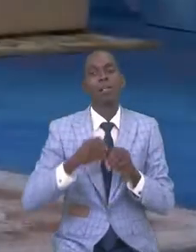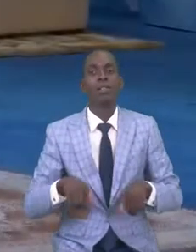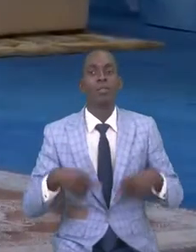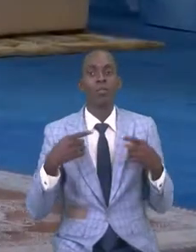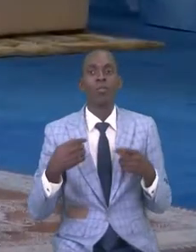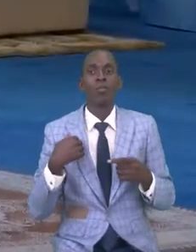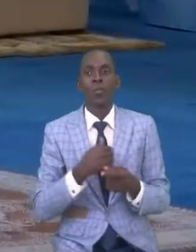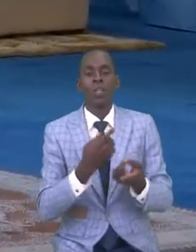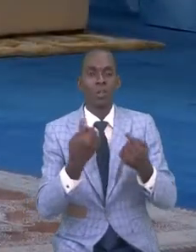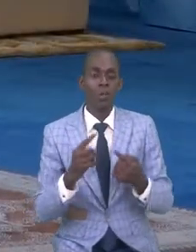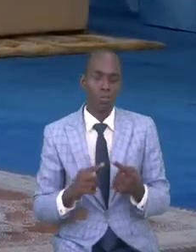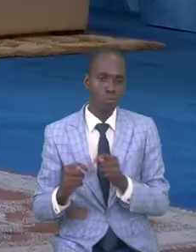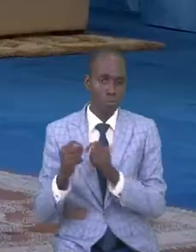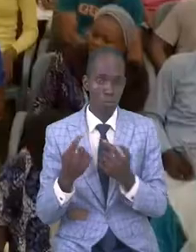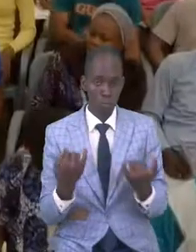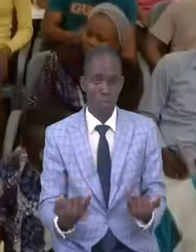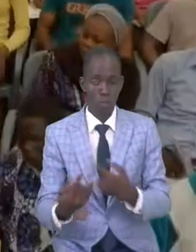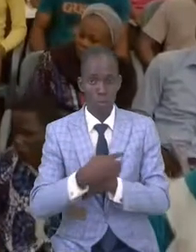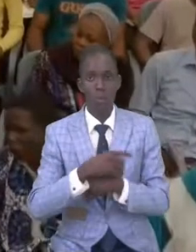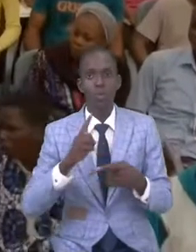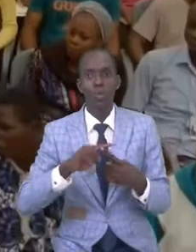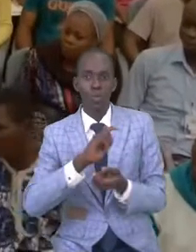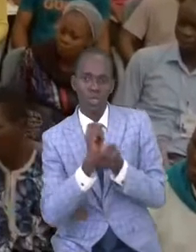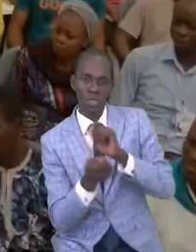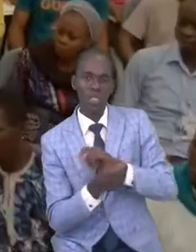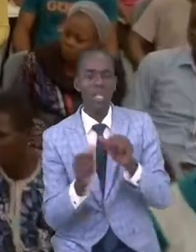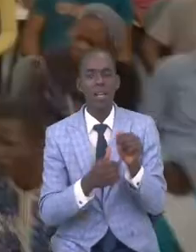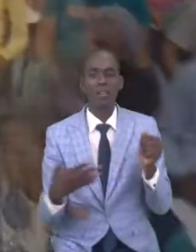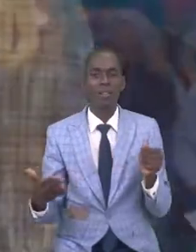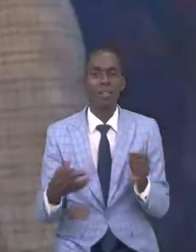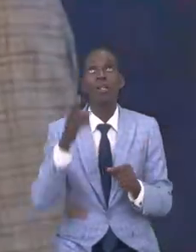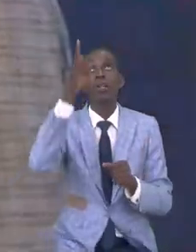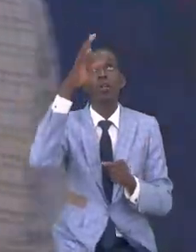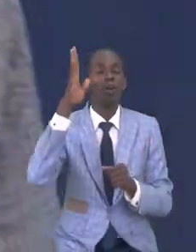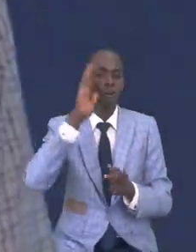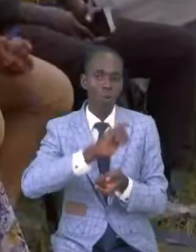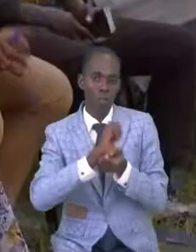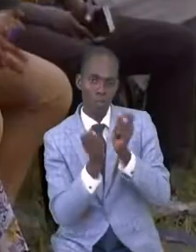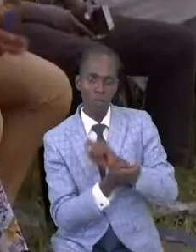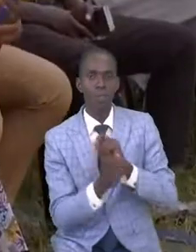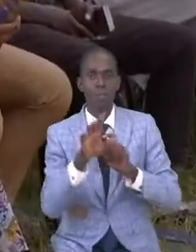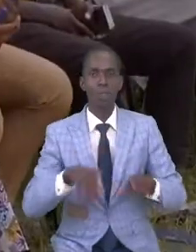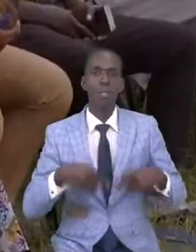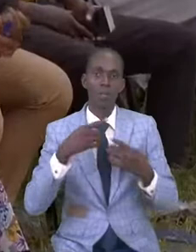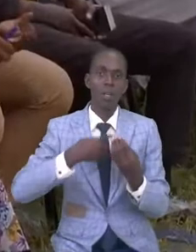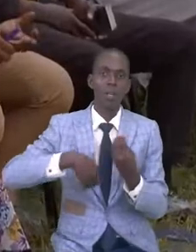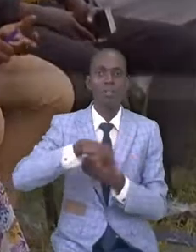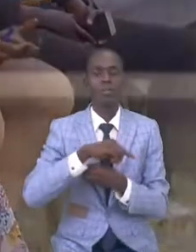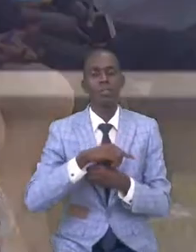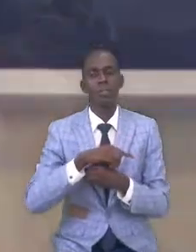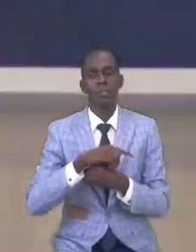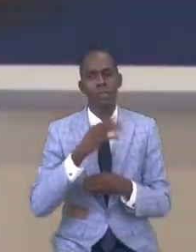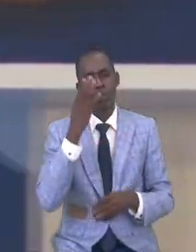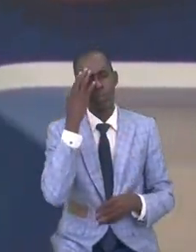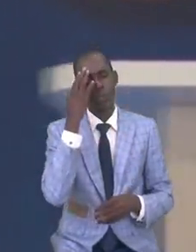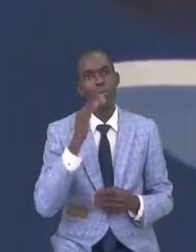turn everything around. God will turn you around. You know,